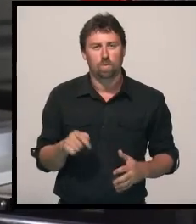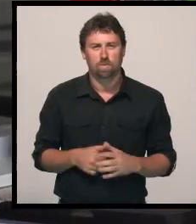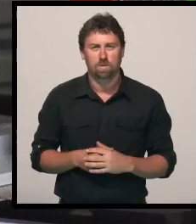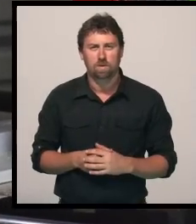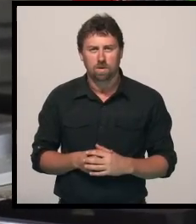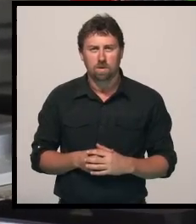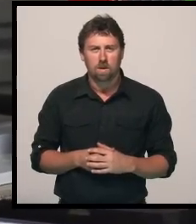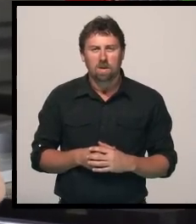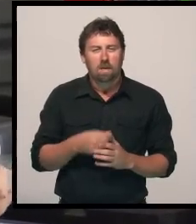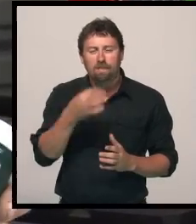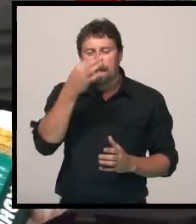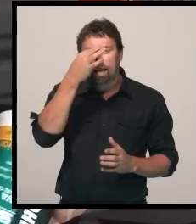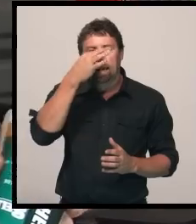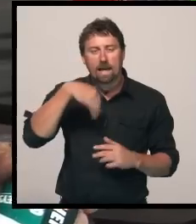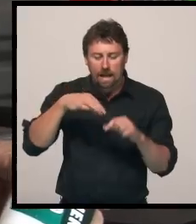very thin bead